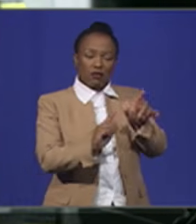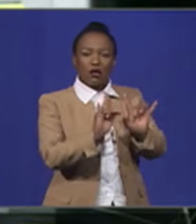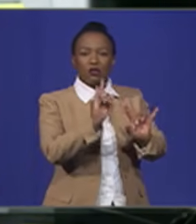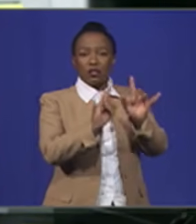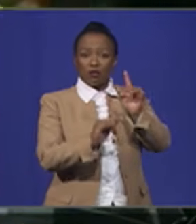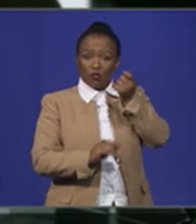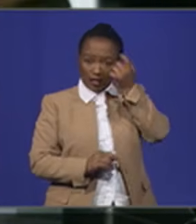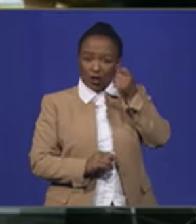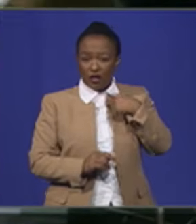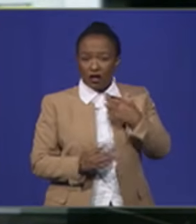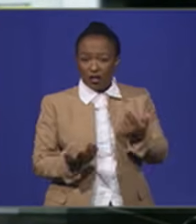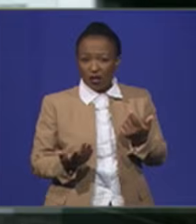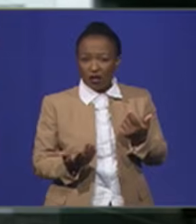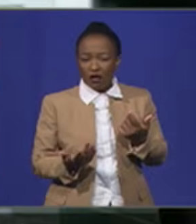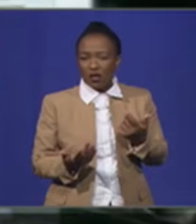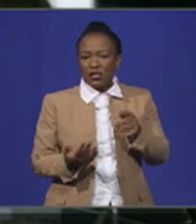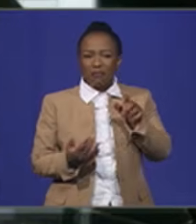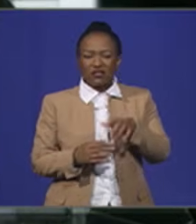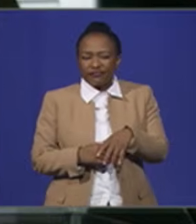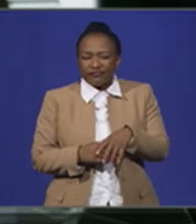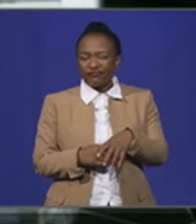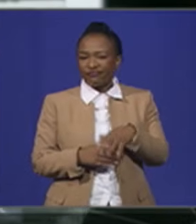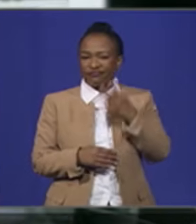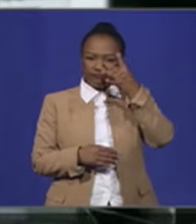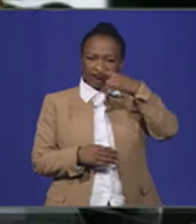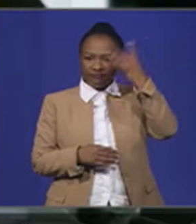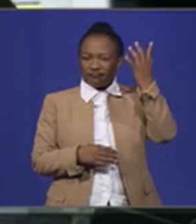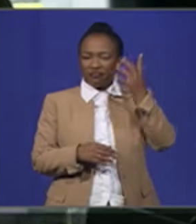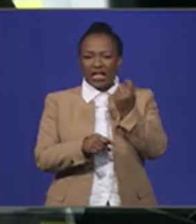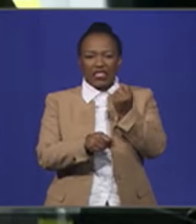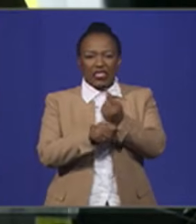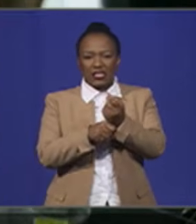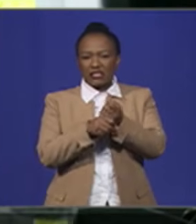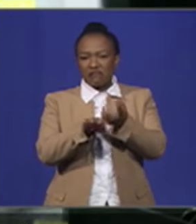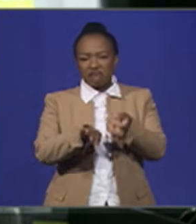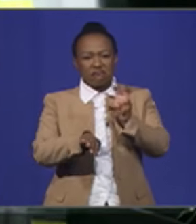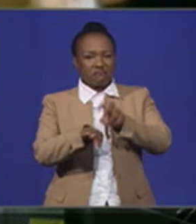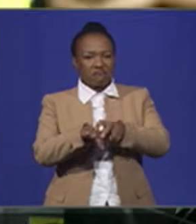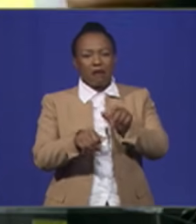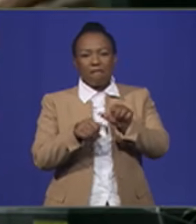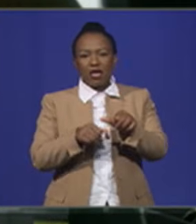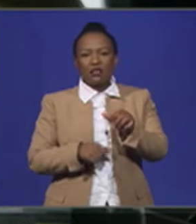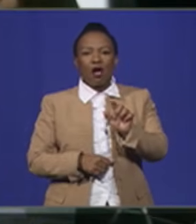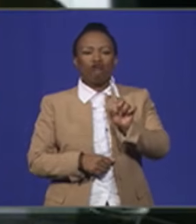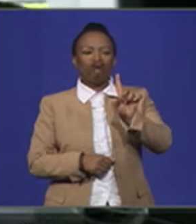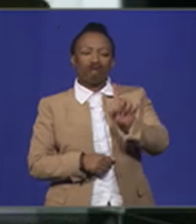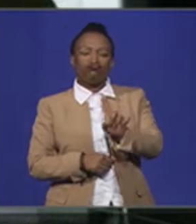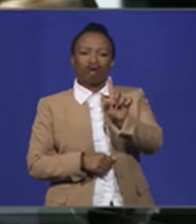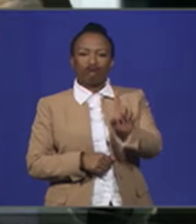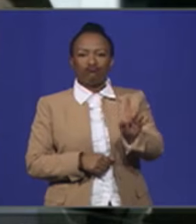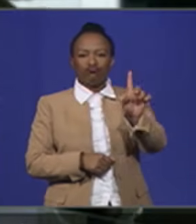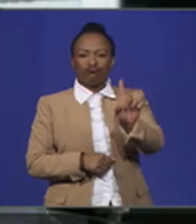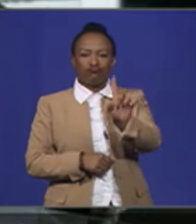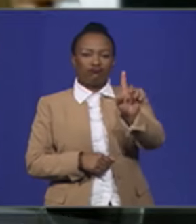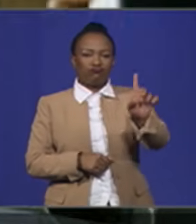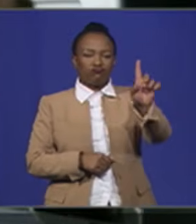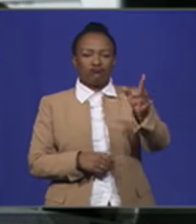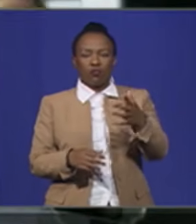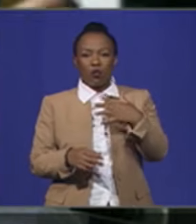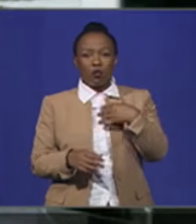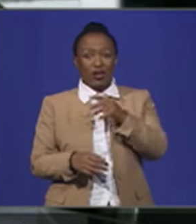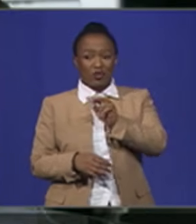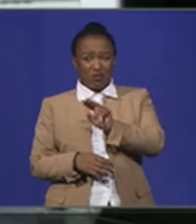motho o feleletsa a tsa tlhola palama le yone taxi a simolla bona gore go bo nolo gore a tsamaye ka maoto ka gore anong a simolla a